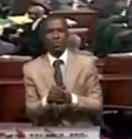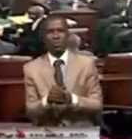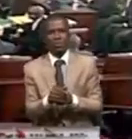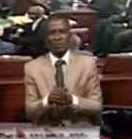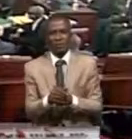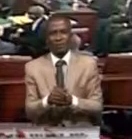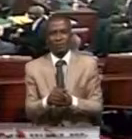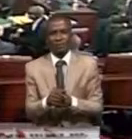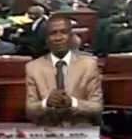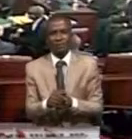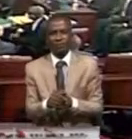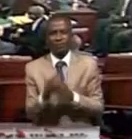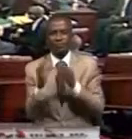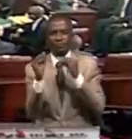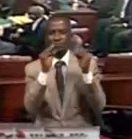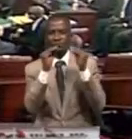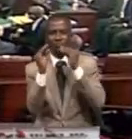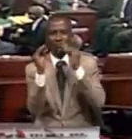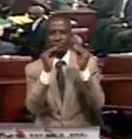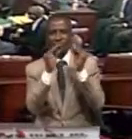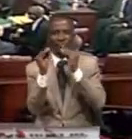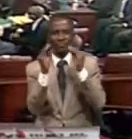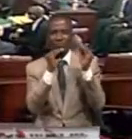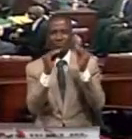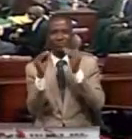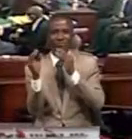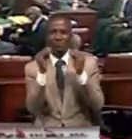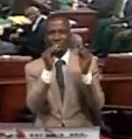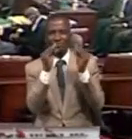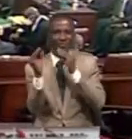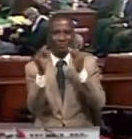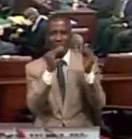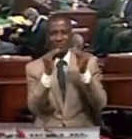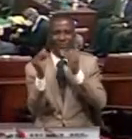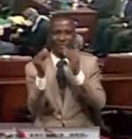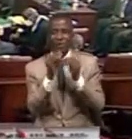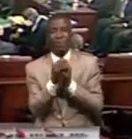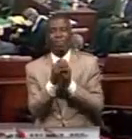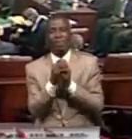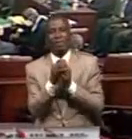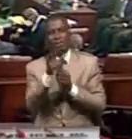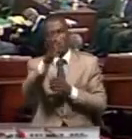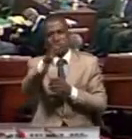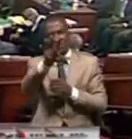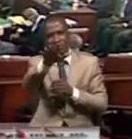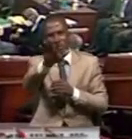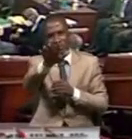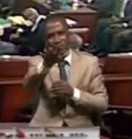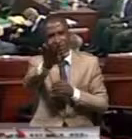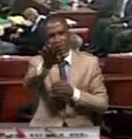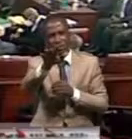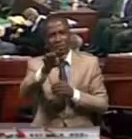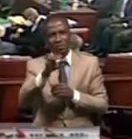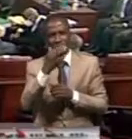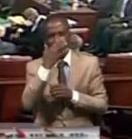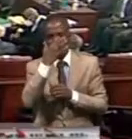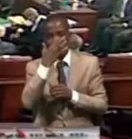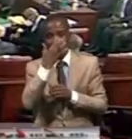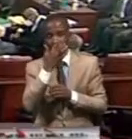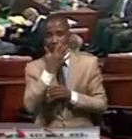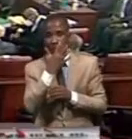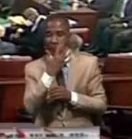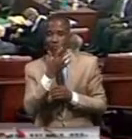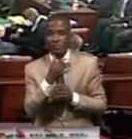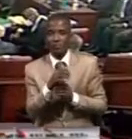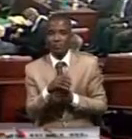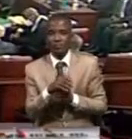Lord, it is being yes. A telecast, and people may very well. interpret it. I will adopt your words.